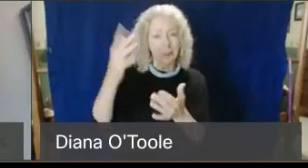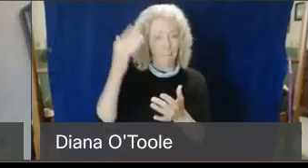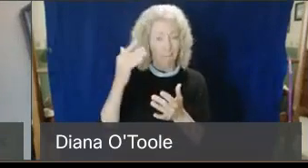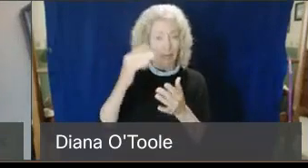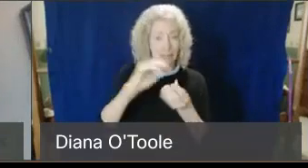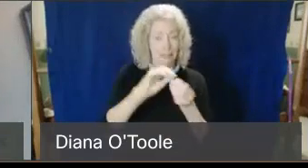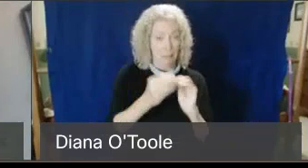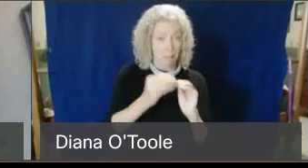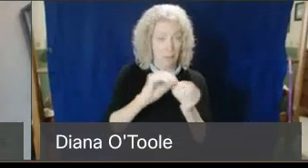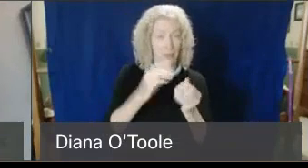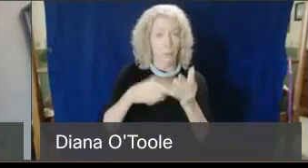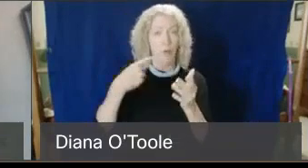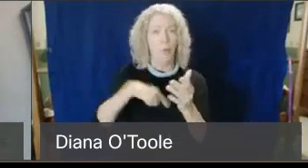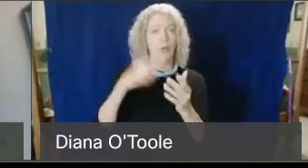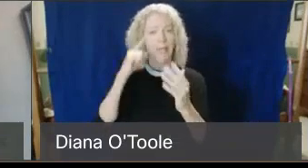this year will hold.